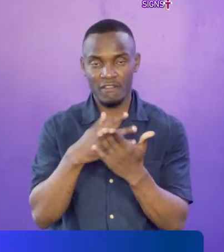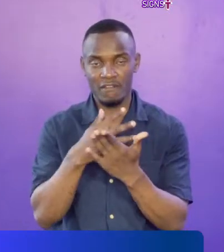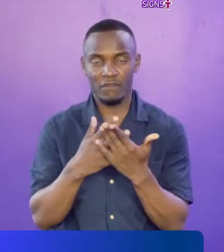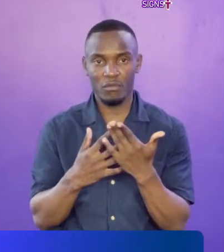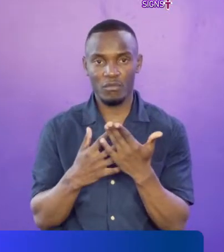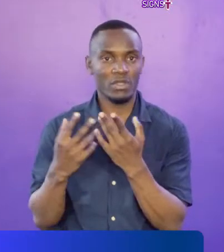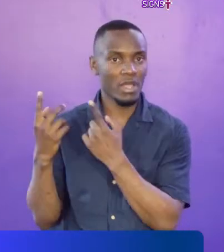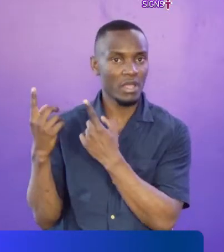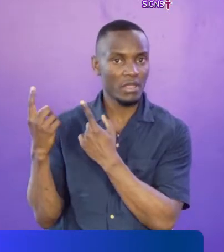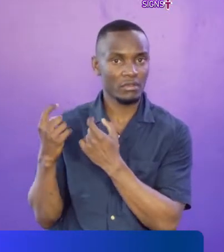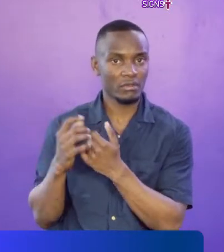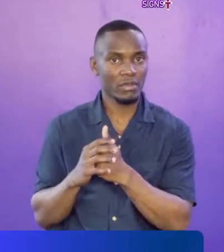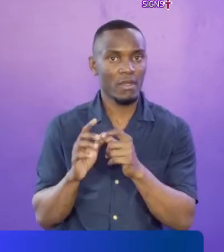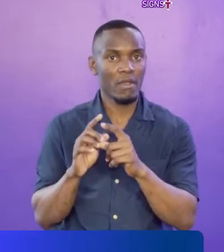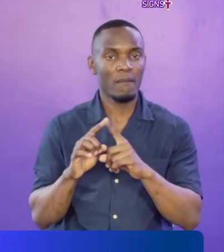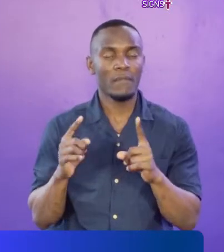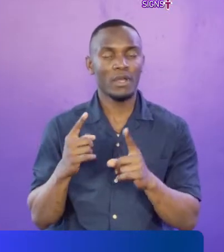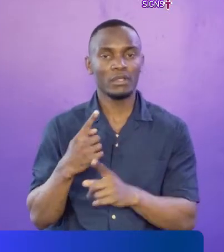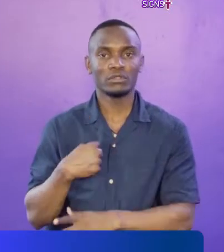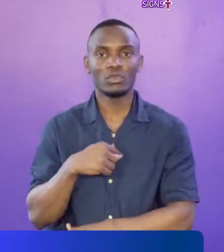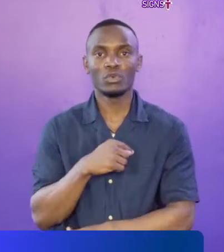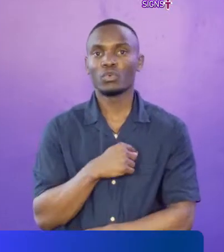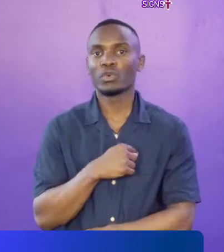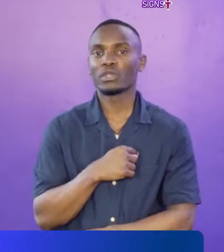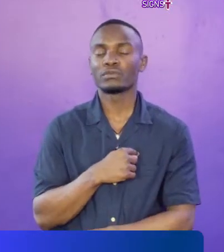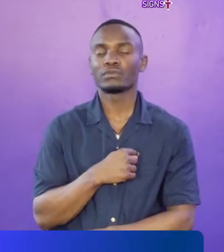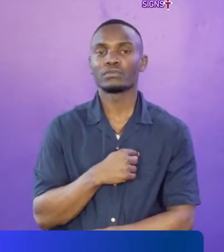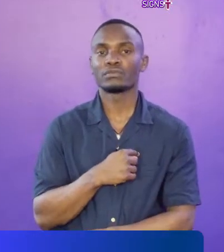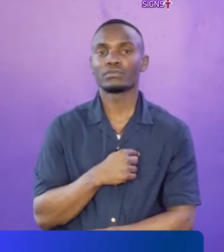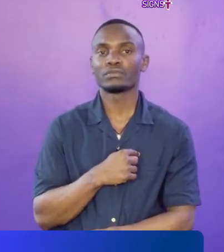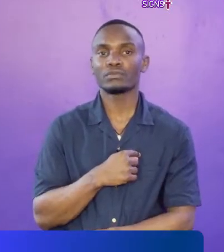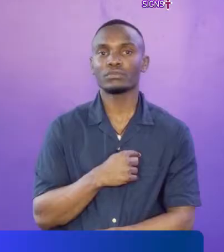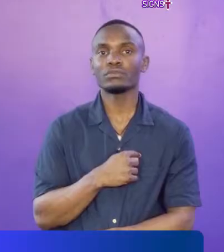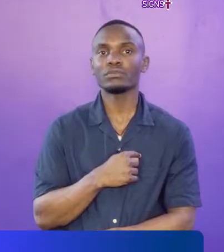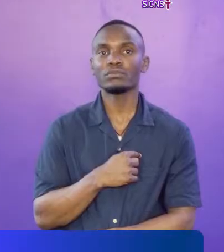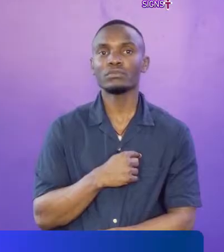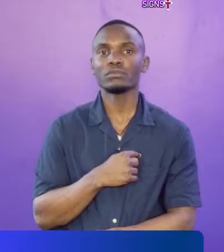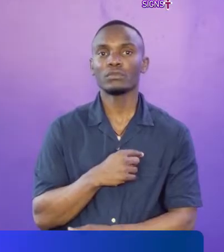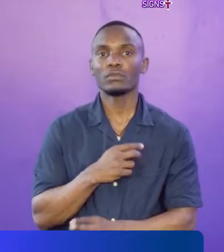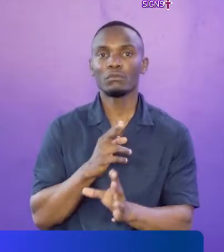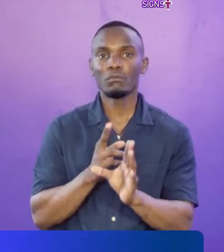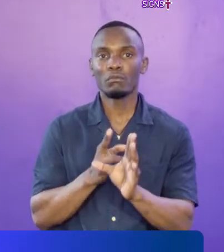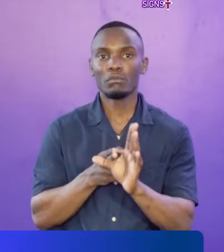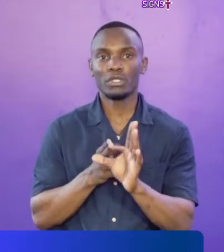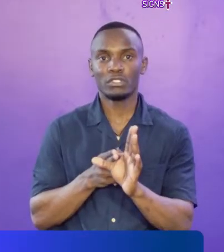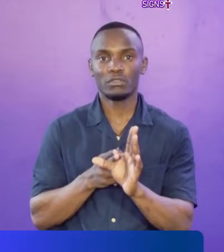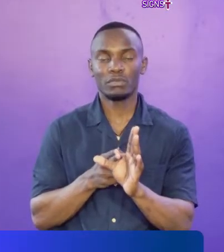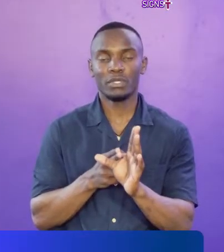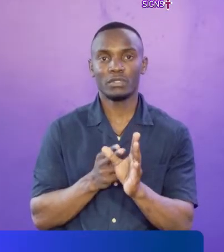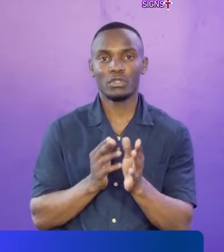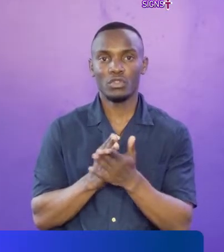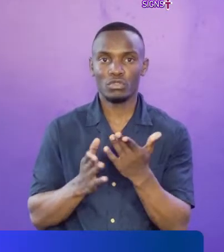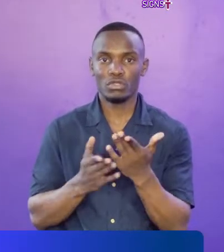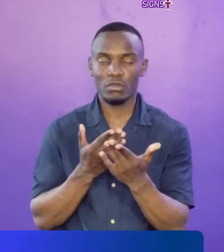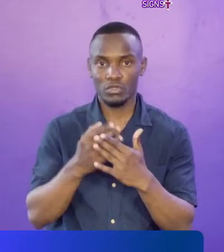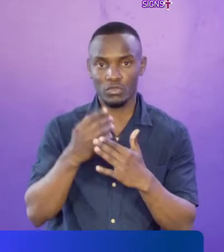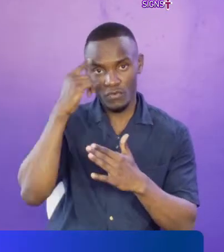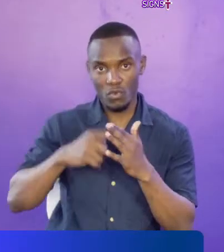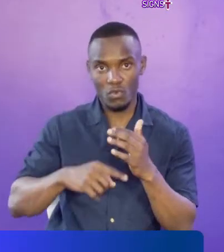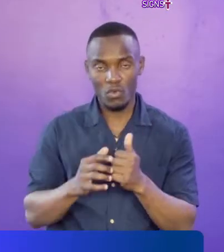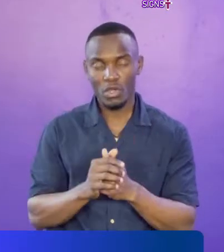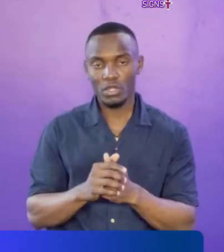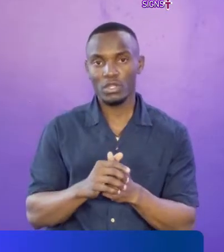participate in various submissions to Parliament for the laws that are usually proposed. In regards to